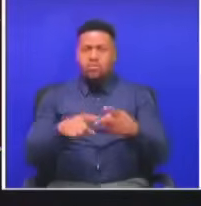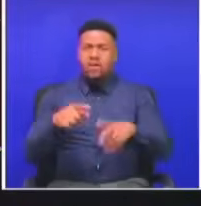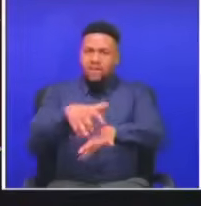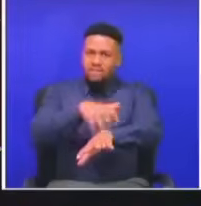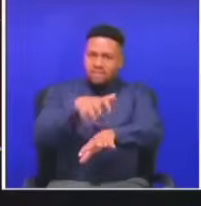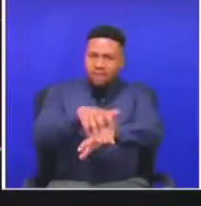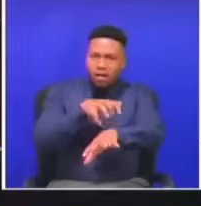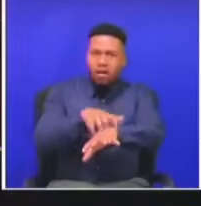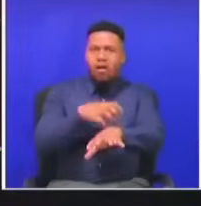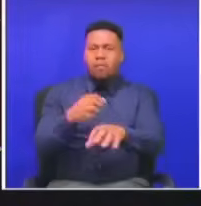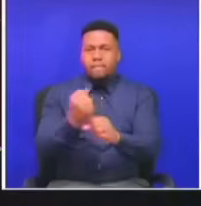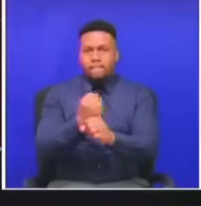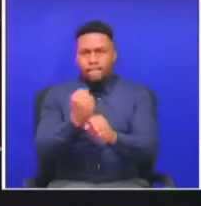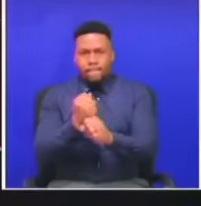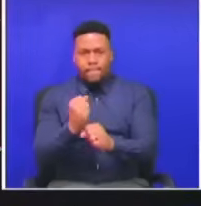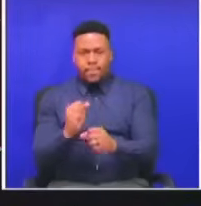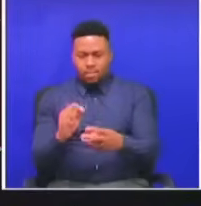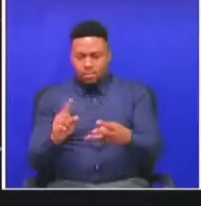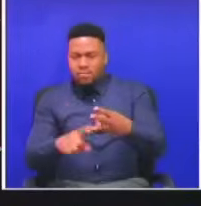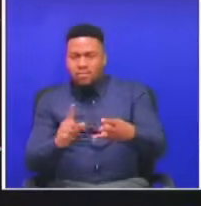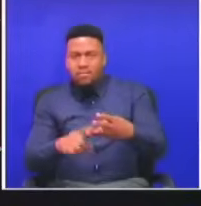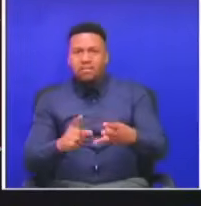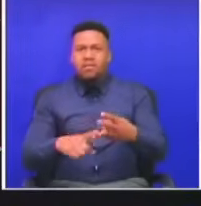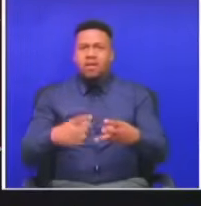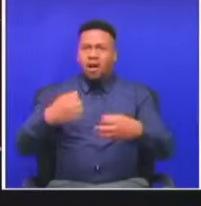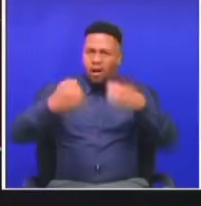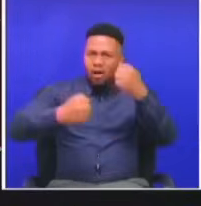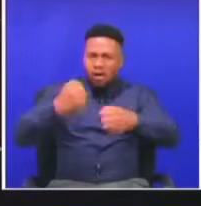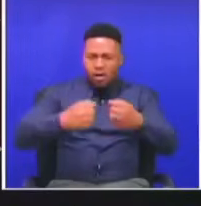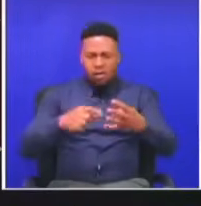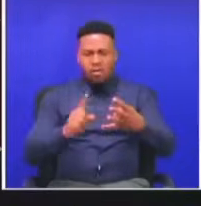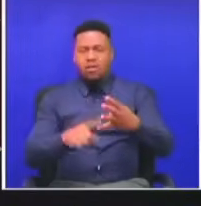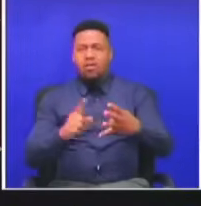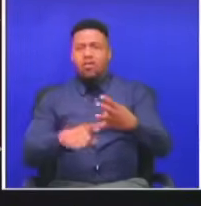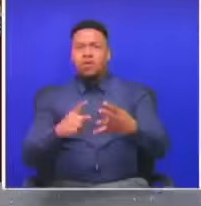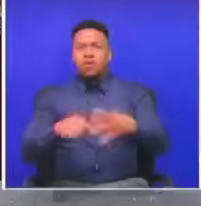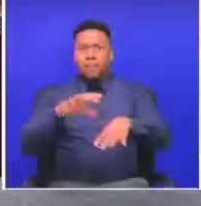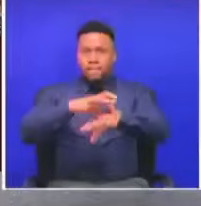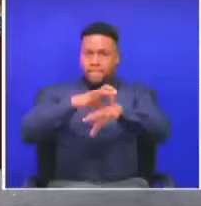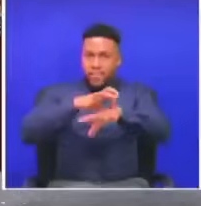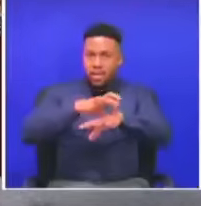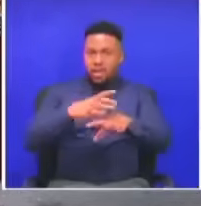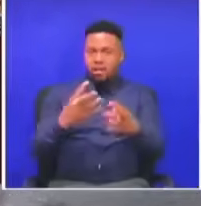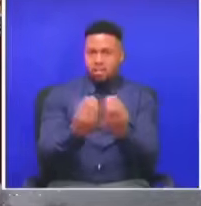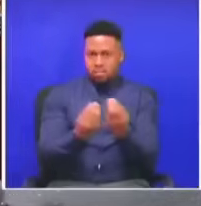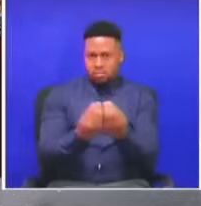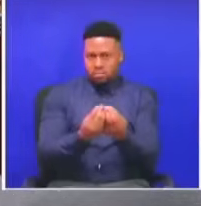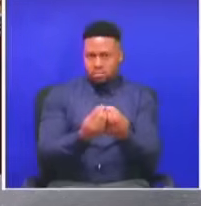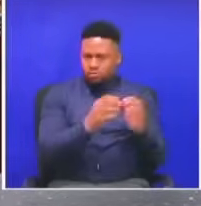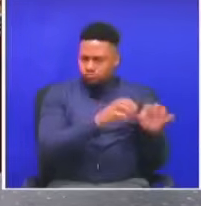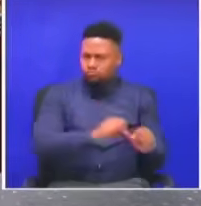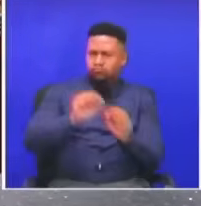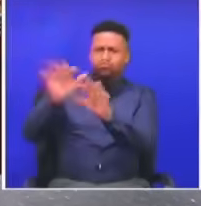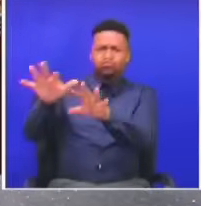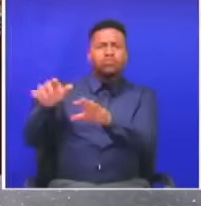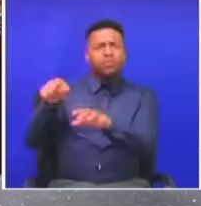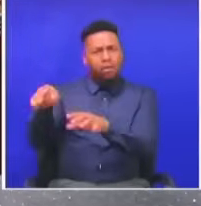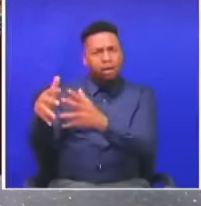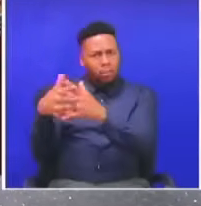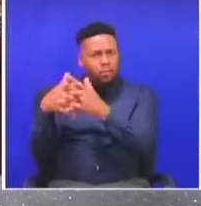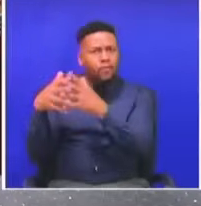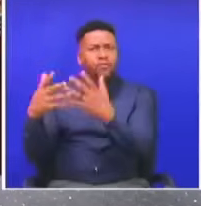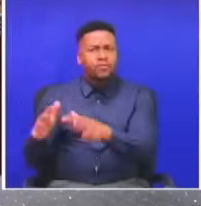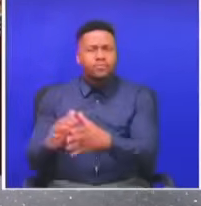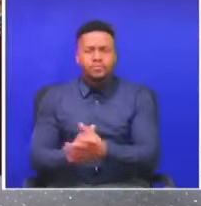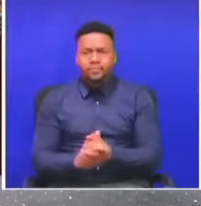products, pharmaceuticals, motor vehicles, and medical isotopes. South Africa